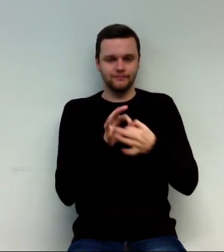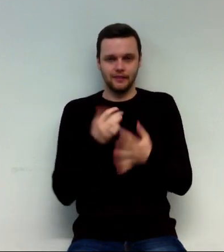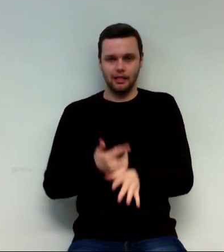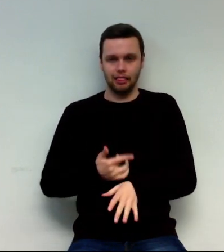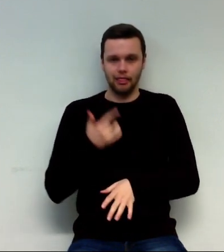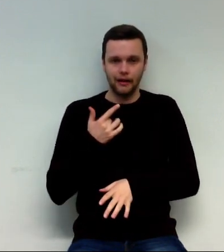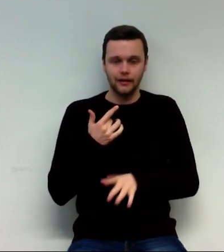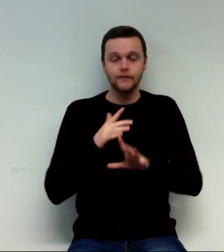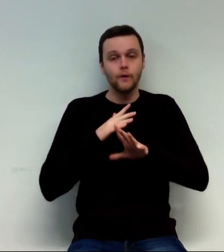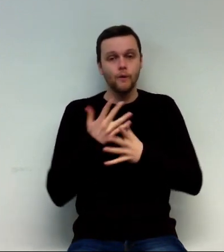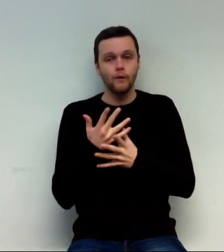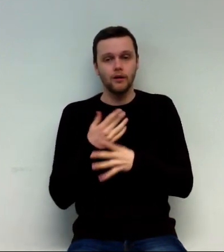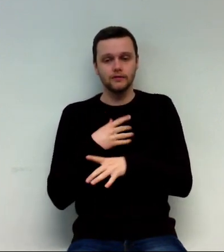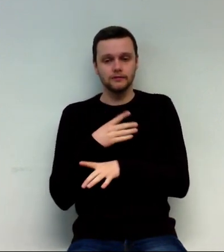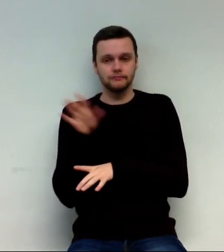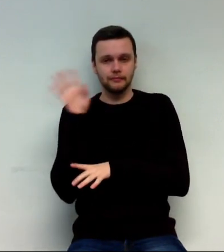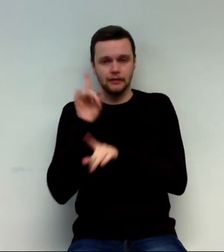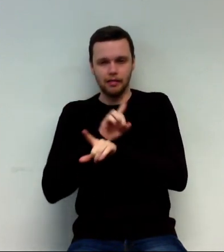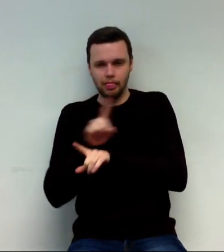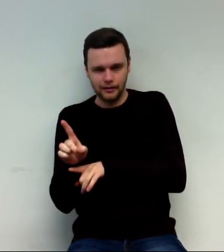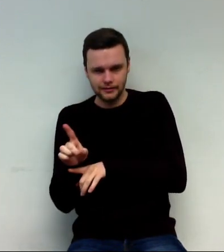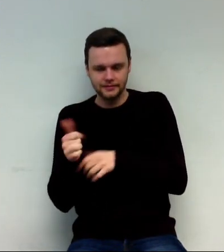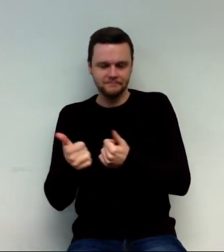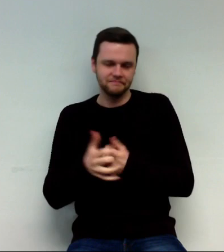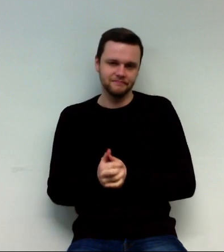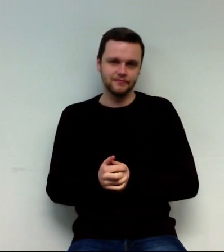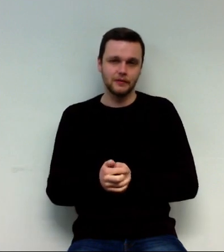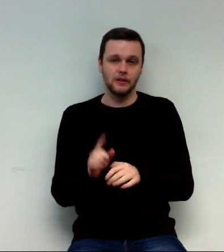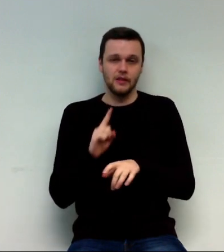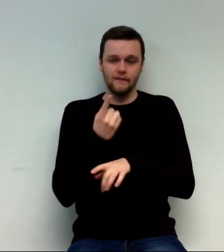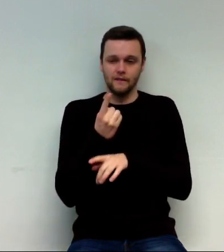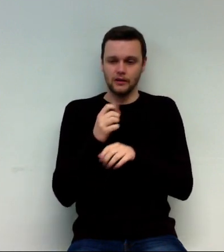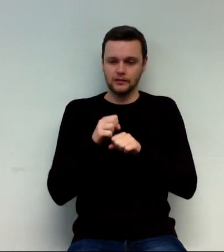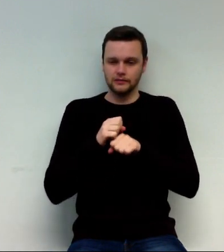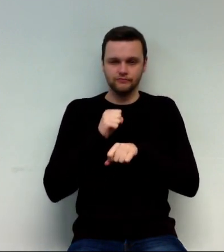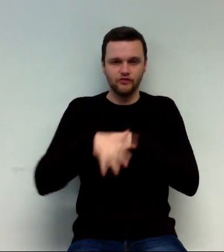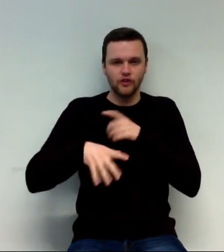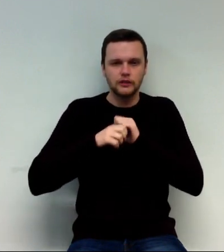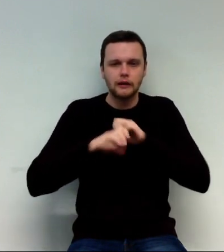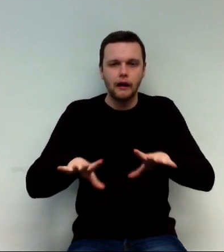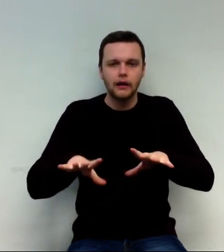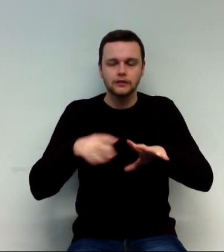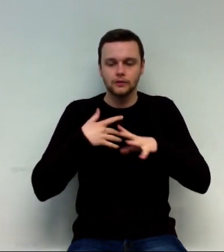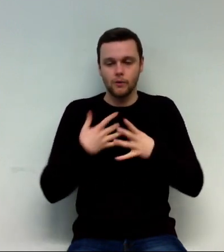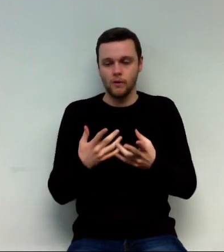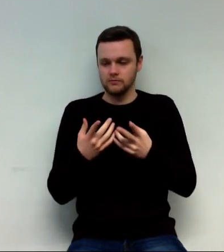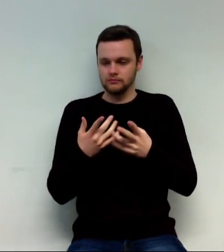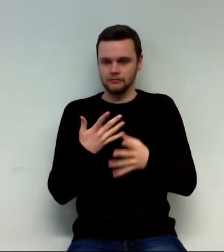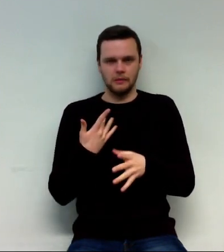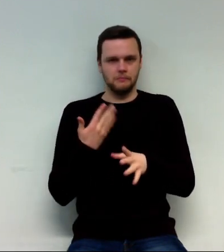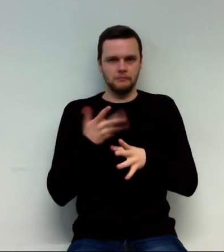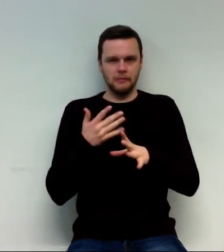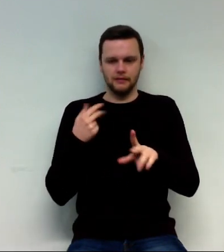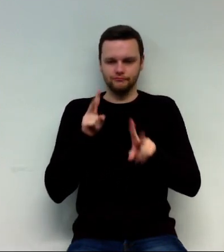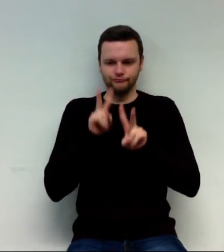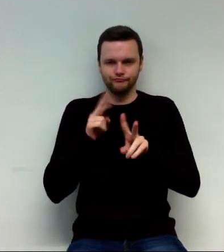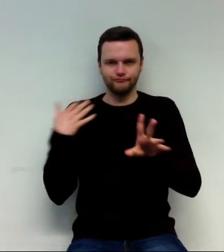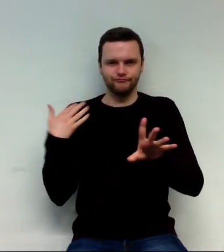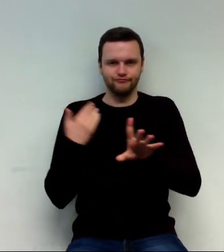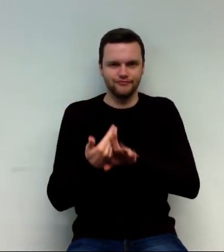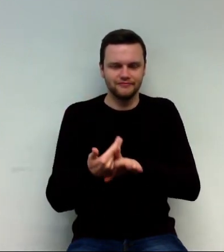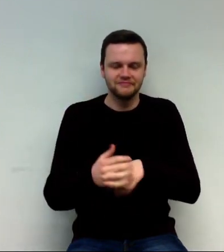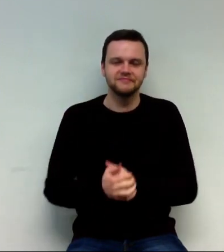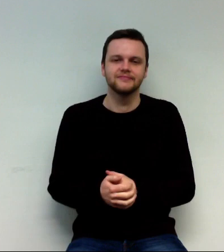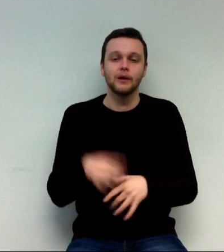or indeed if you're just listening back to this session later, whether it's the first FringeCast you've listened to or you're a veteran of these. We just